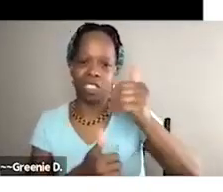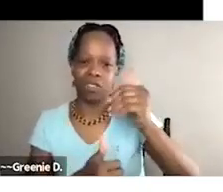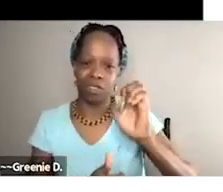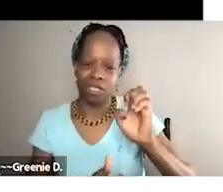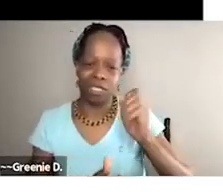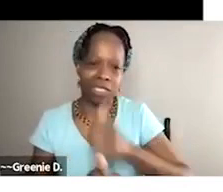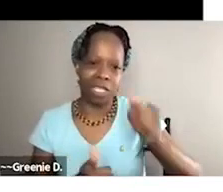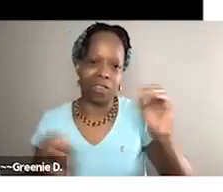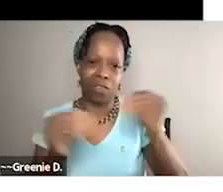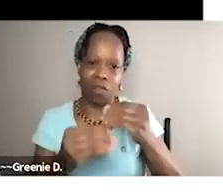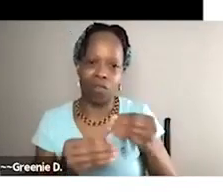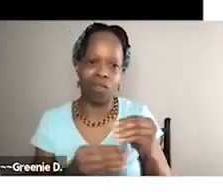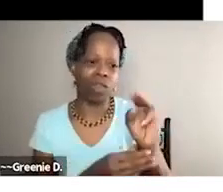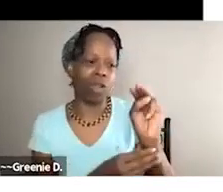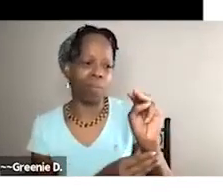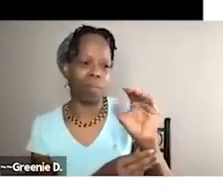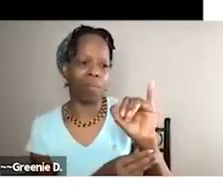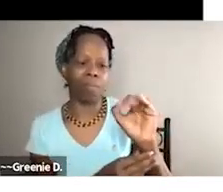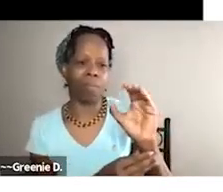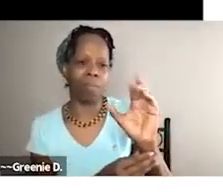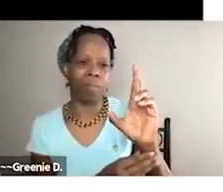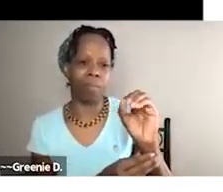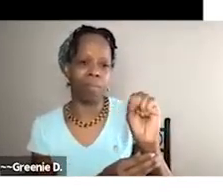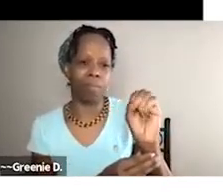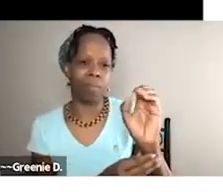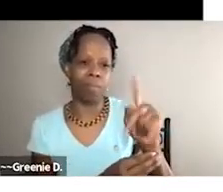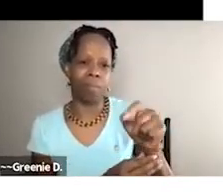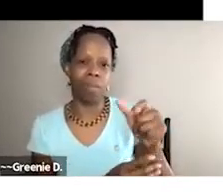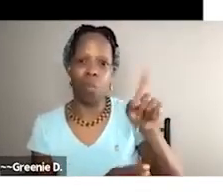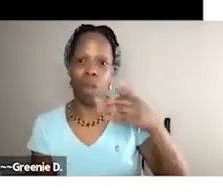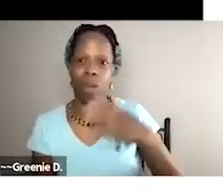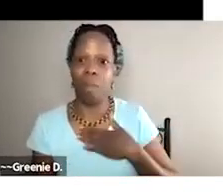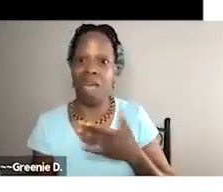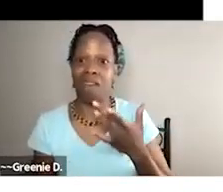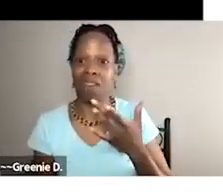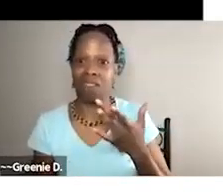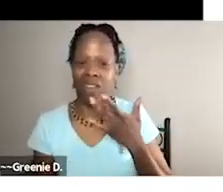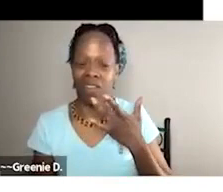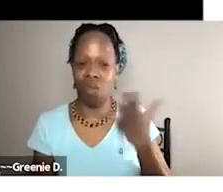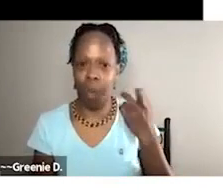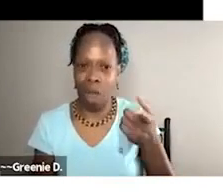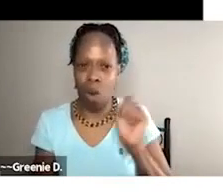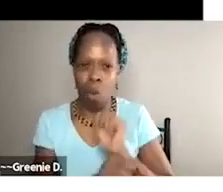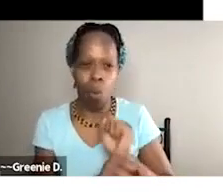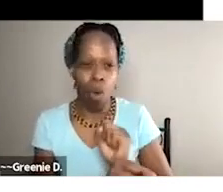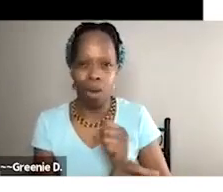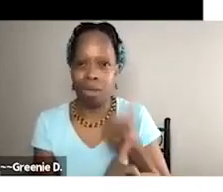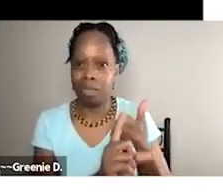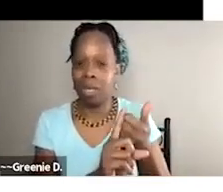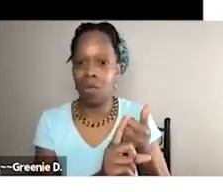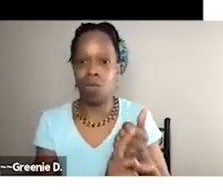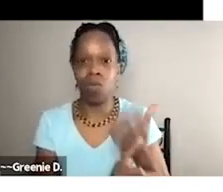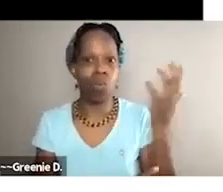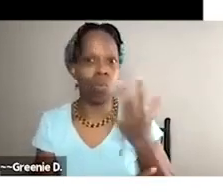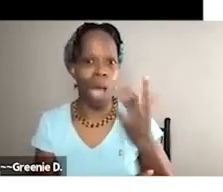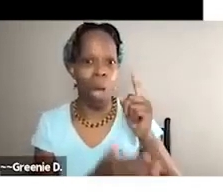that she is doing is extraordinary. And the what she has done both for Microsoft as a